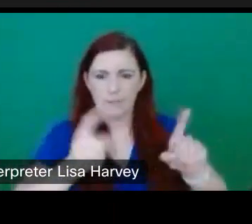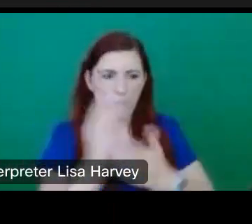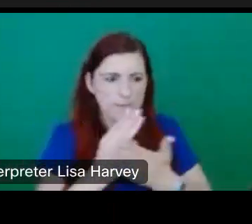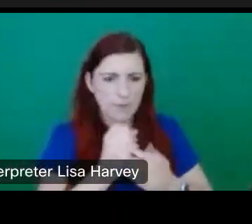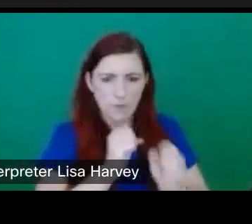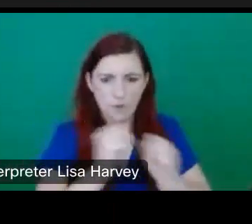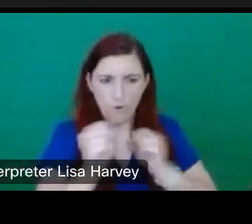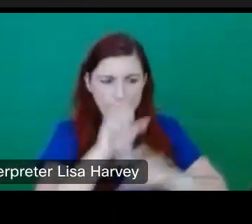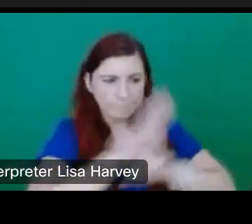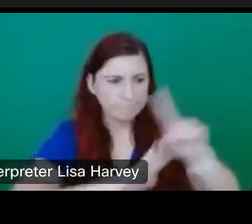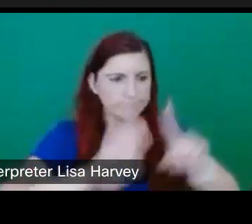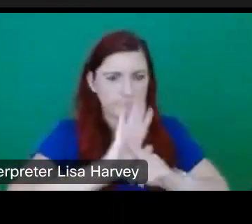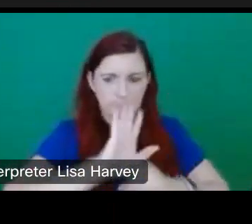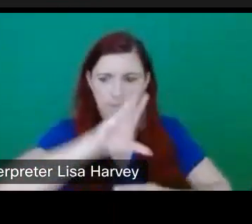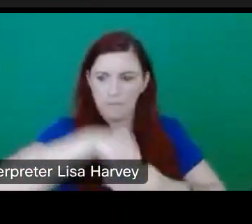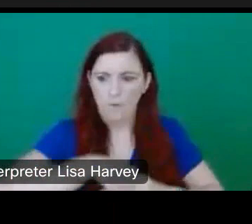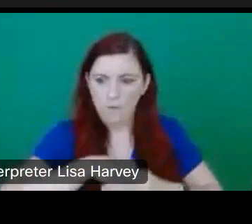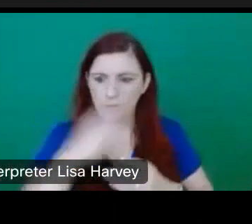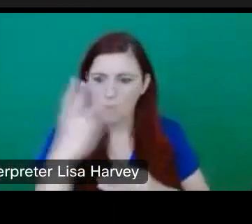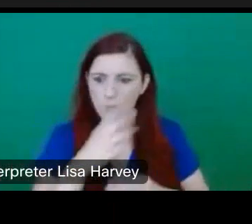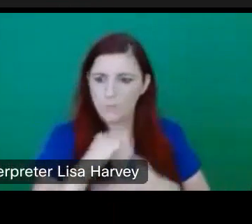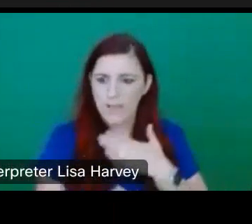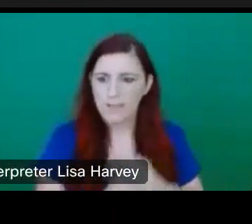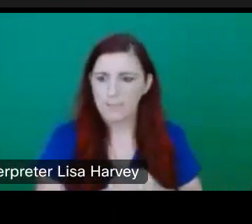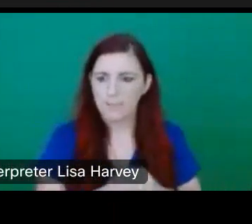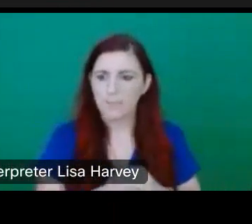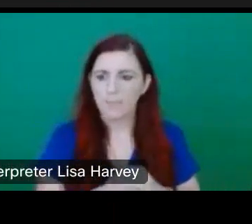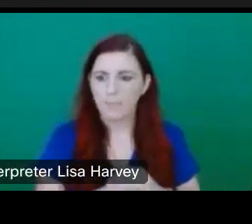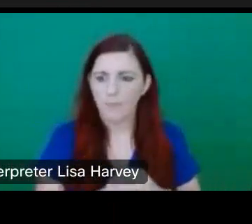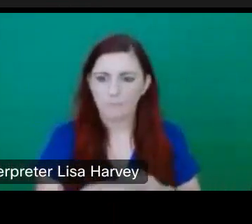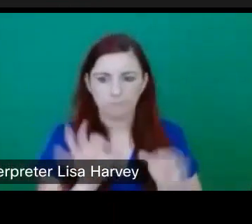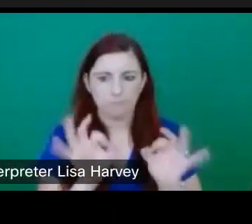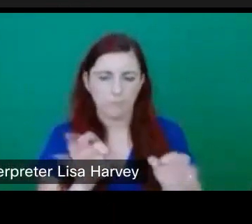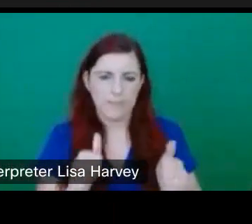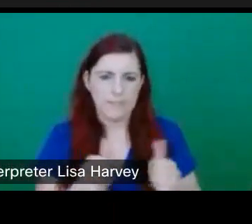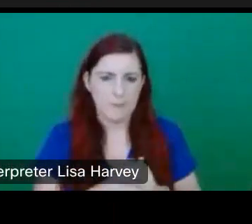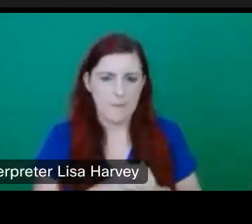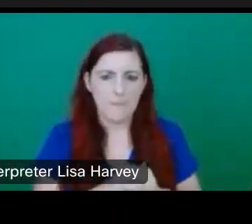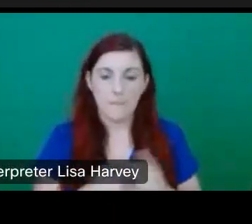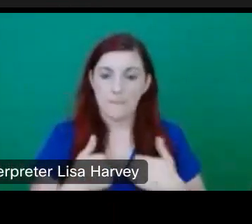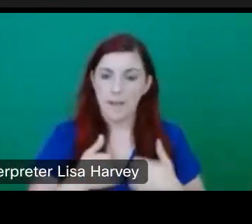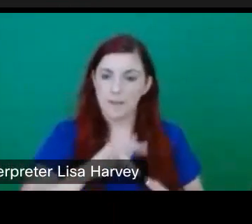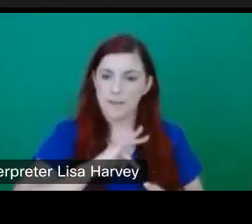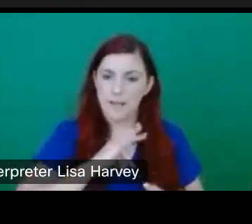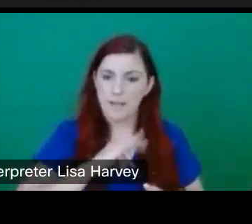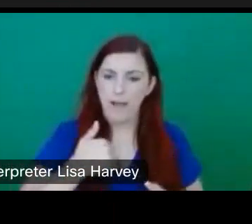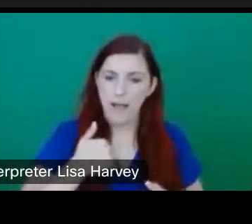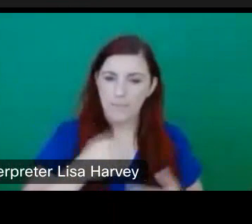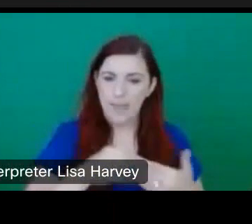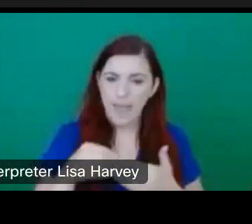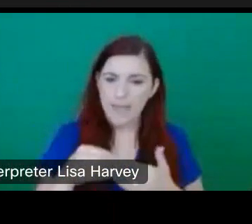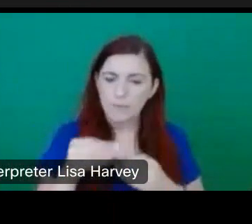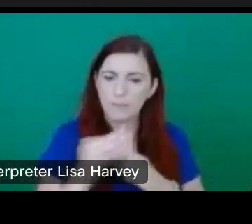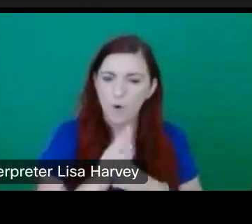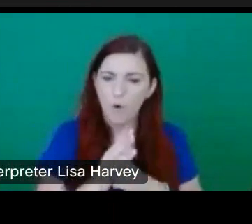country being able to tune in. So that's excellent. I am the head of